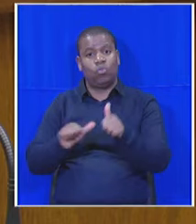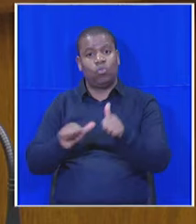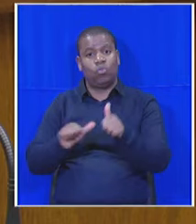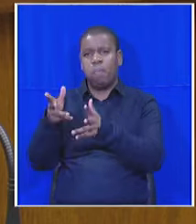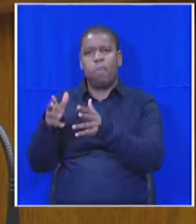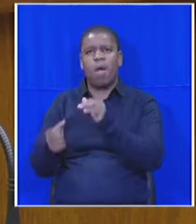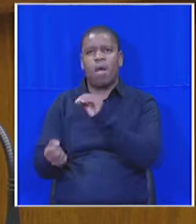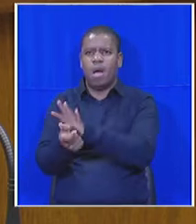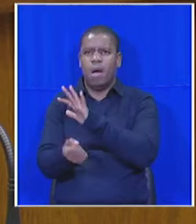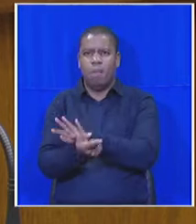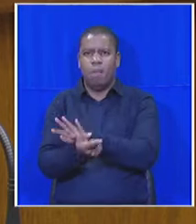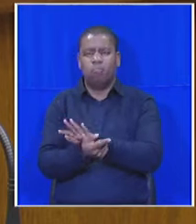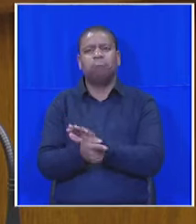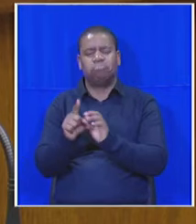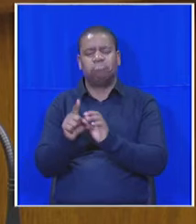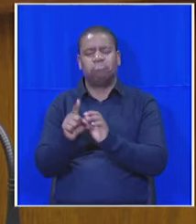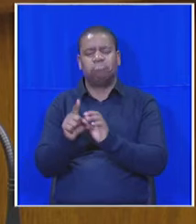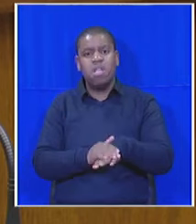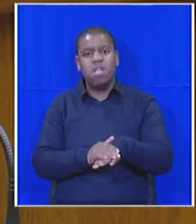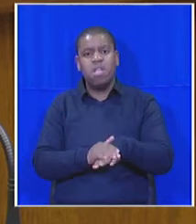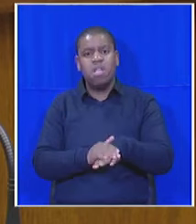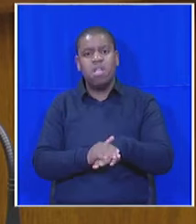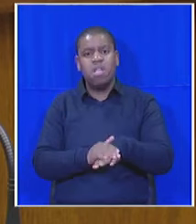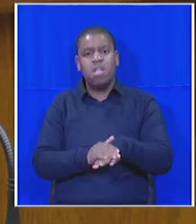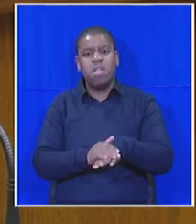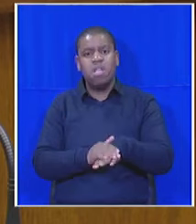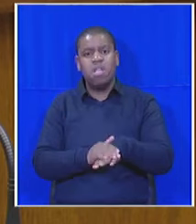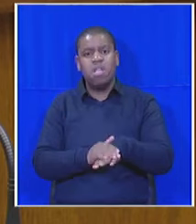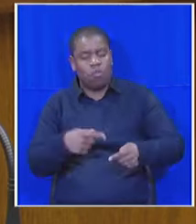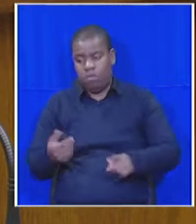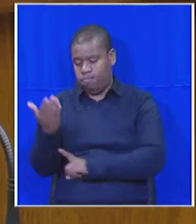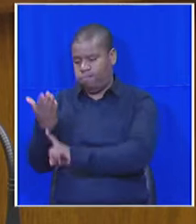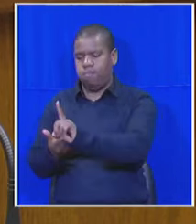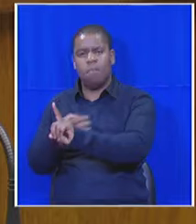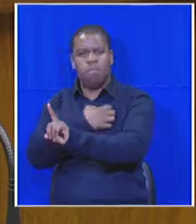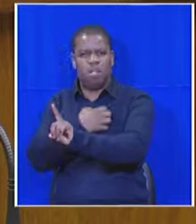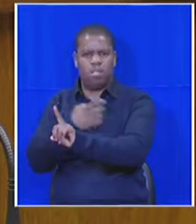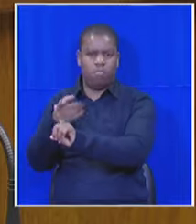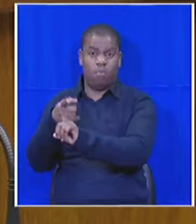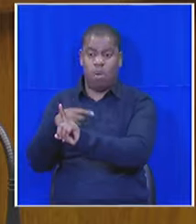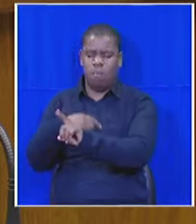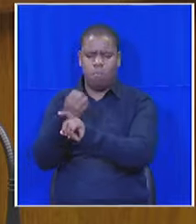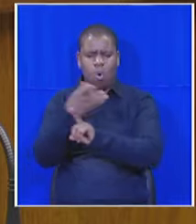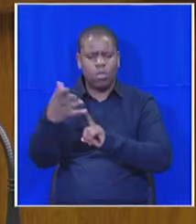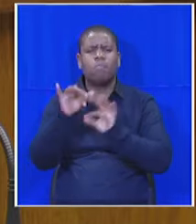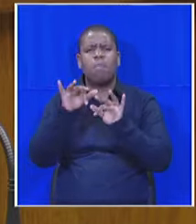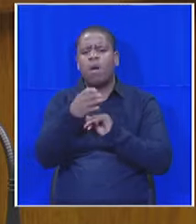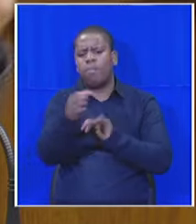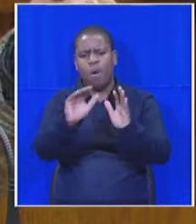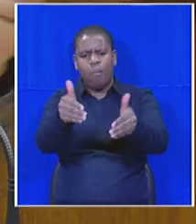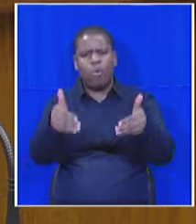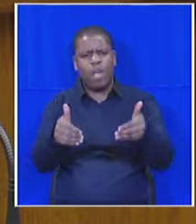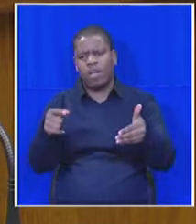Port Elizabeth cannot be swept under the carpet. How can the very minister who is supposed to protect the most vulnerable people in our